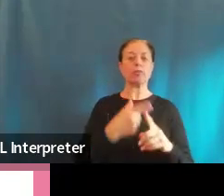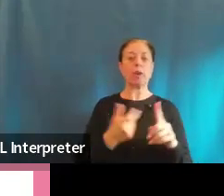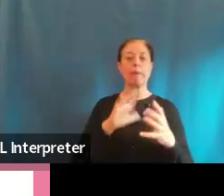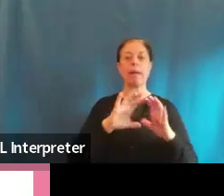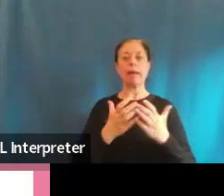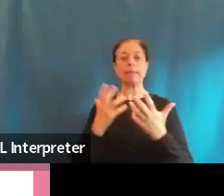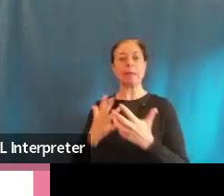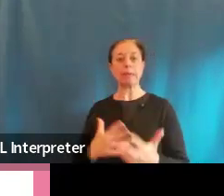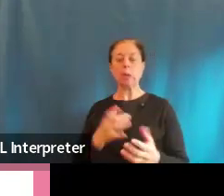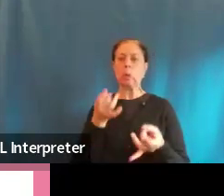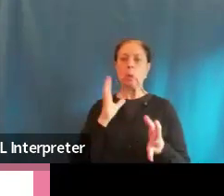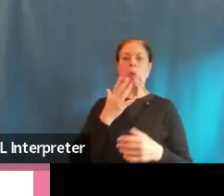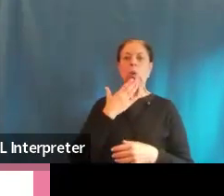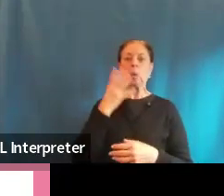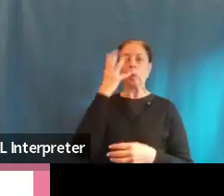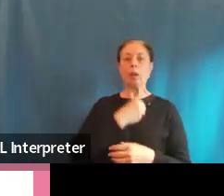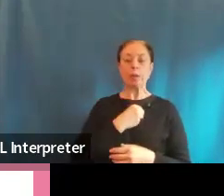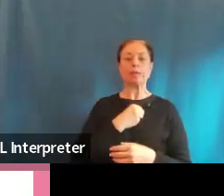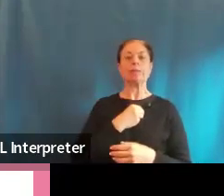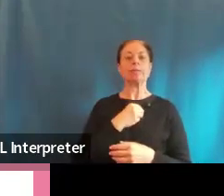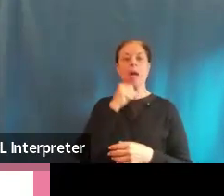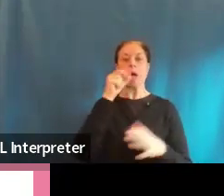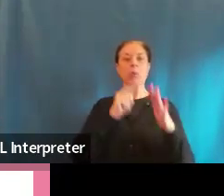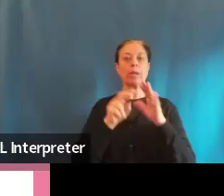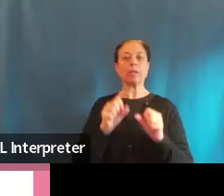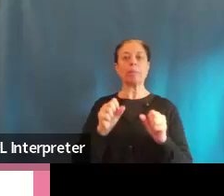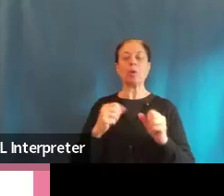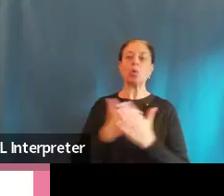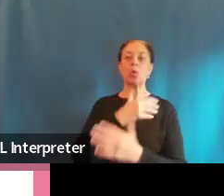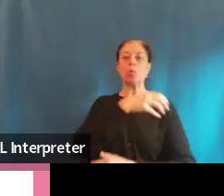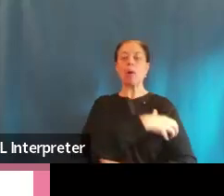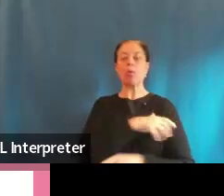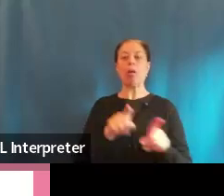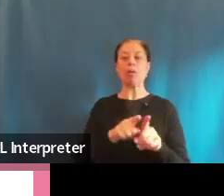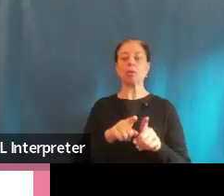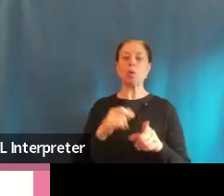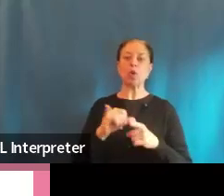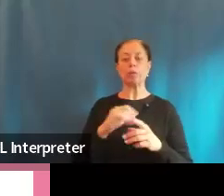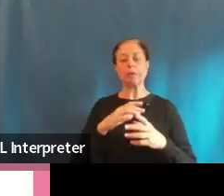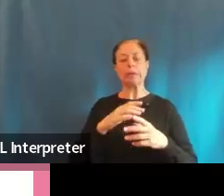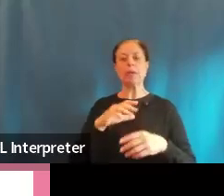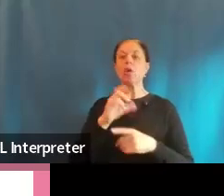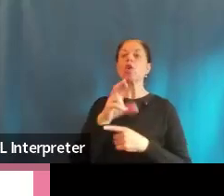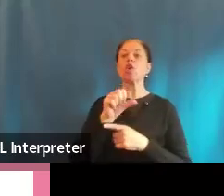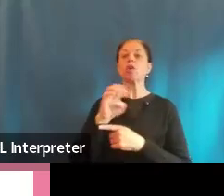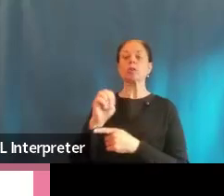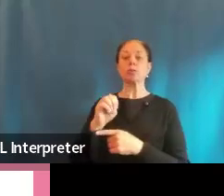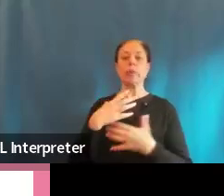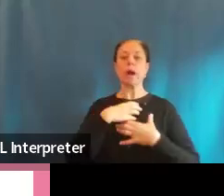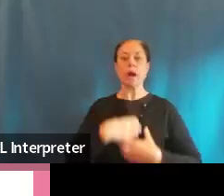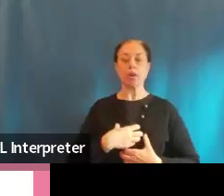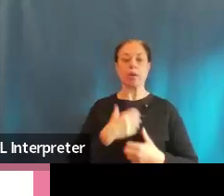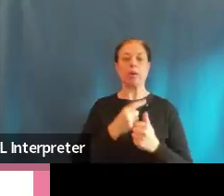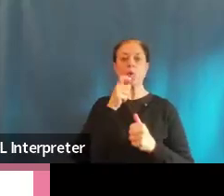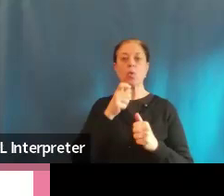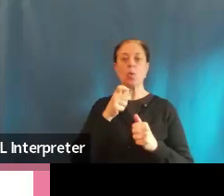blessed with the devastating good looks and unpredictable new powers, while also being cursed with an insatiable hunger to devour anyone who preys upon